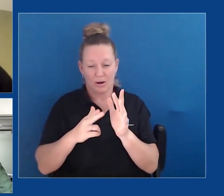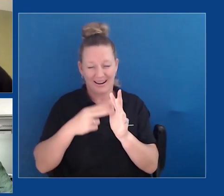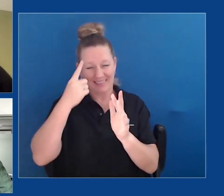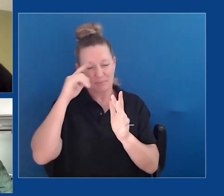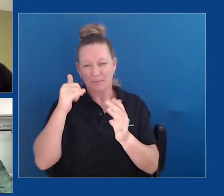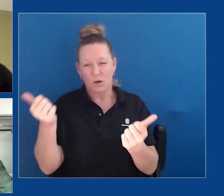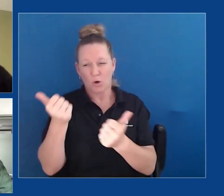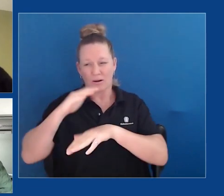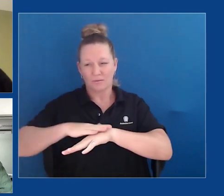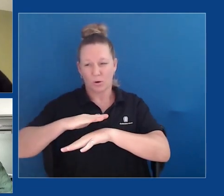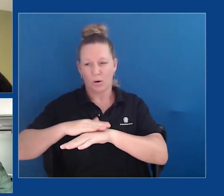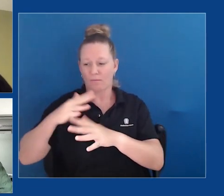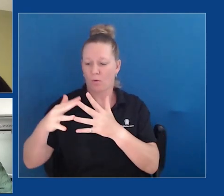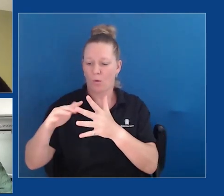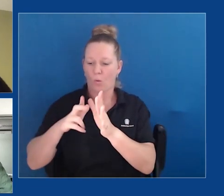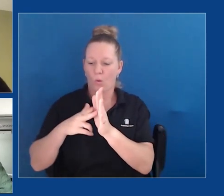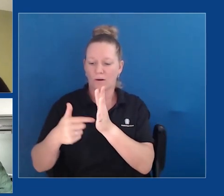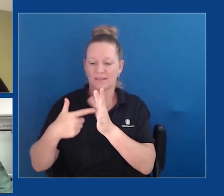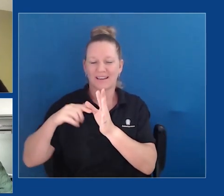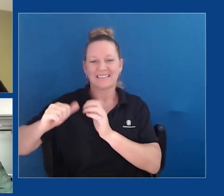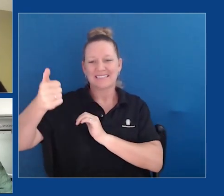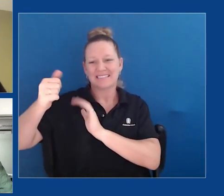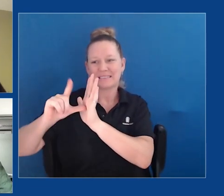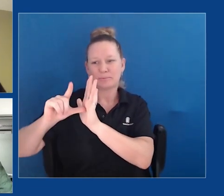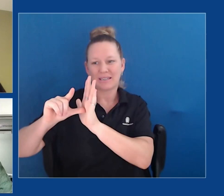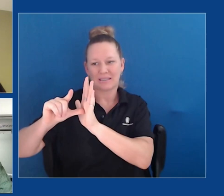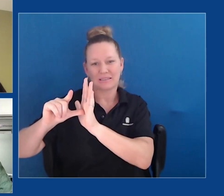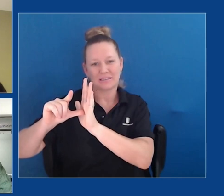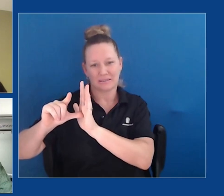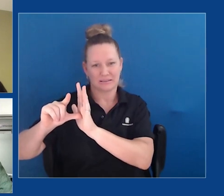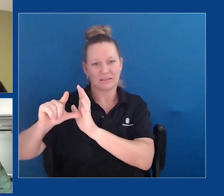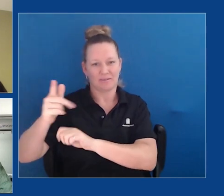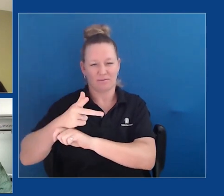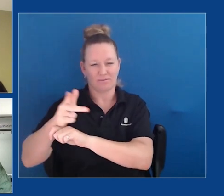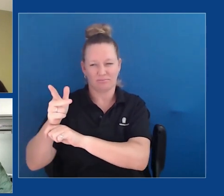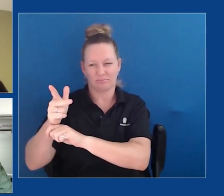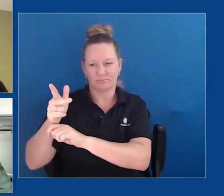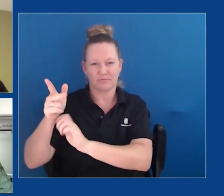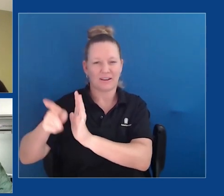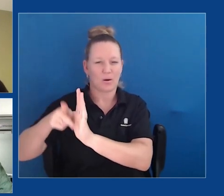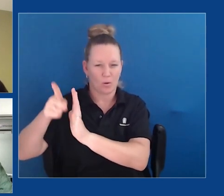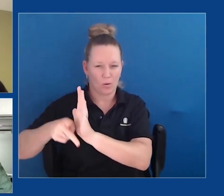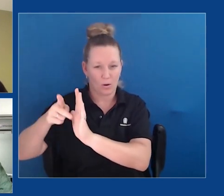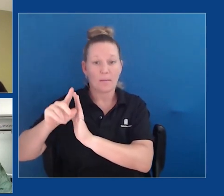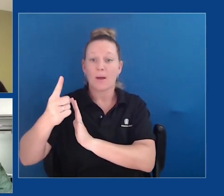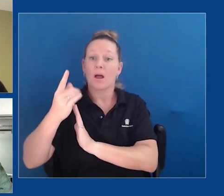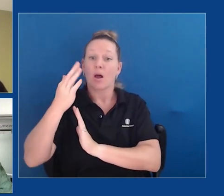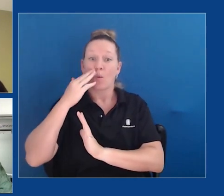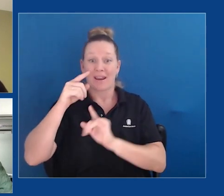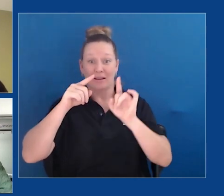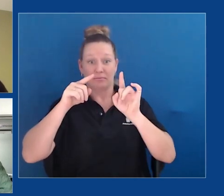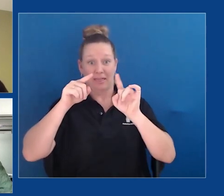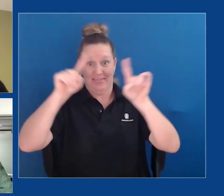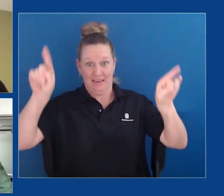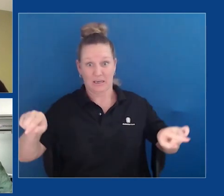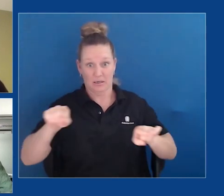6-minute video, but when this is podcast online on YouTube, we'll make sure that that video is part of the package and